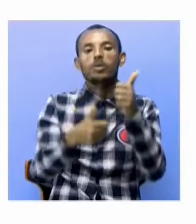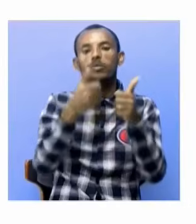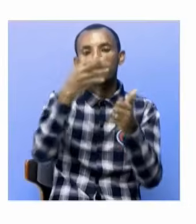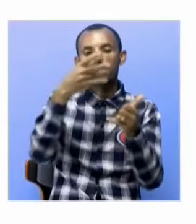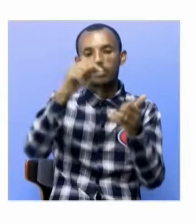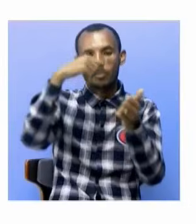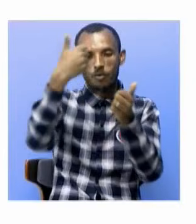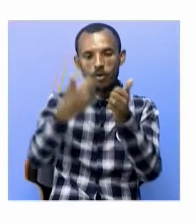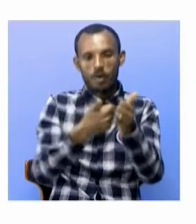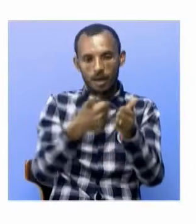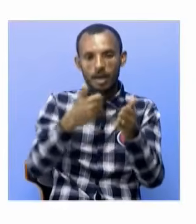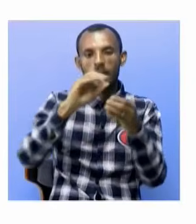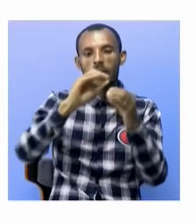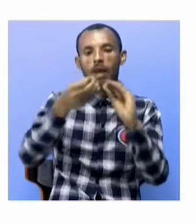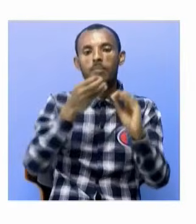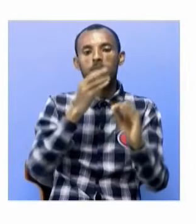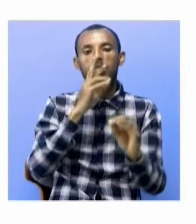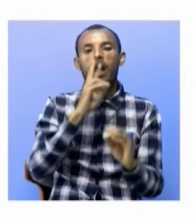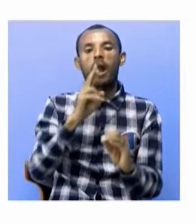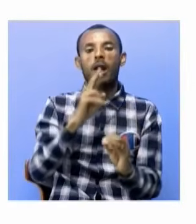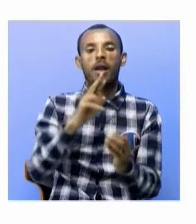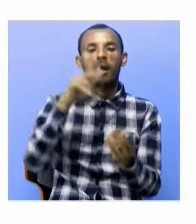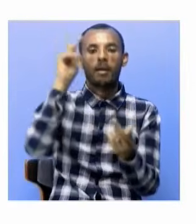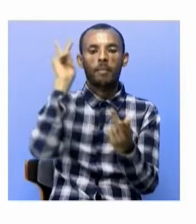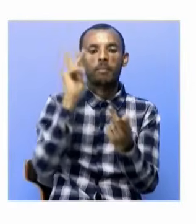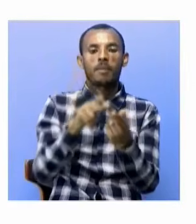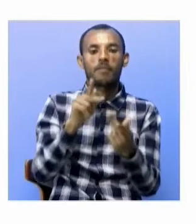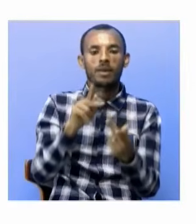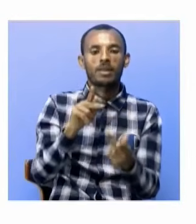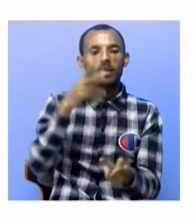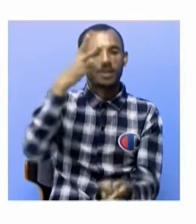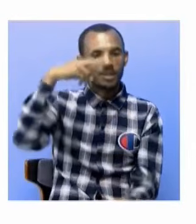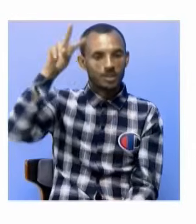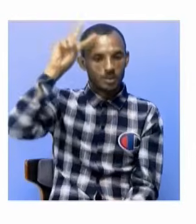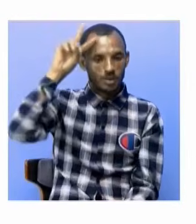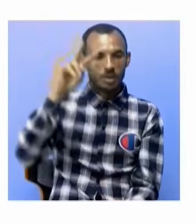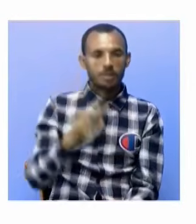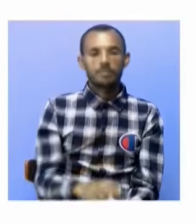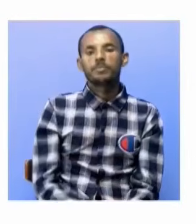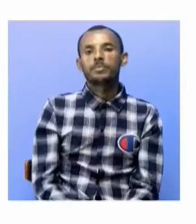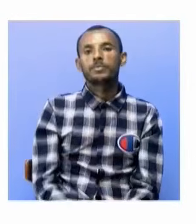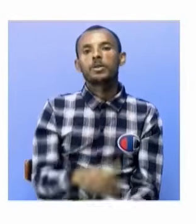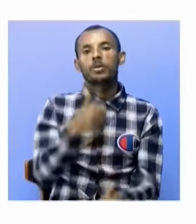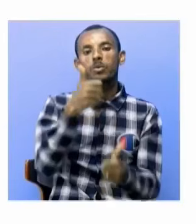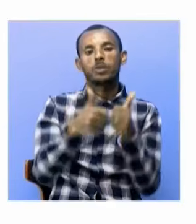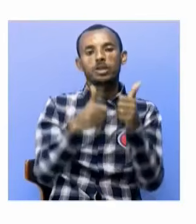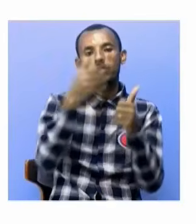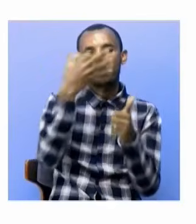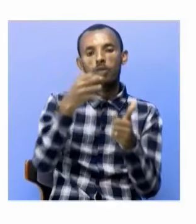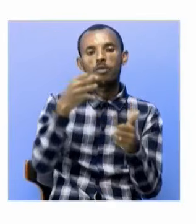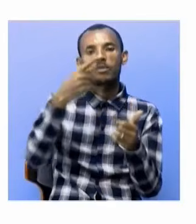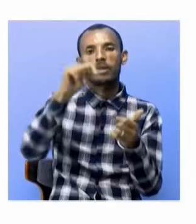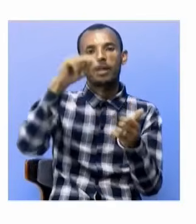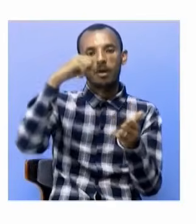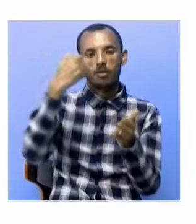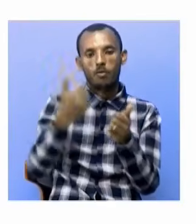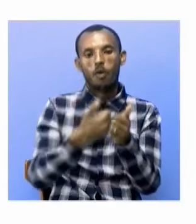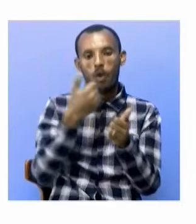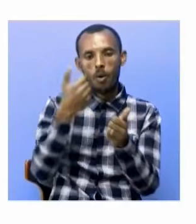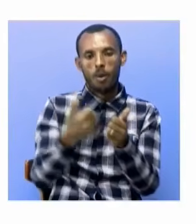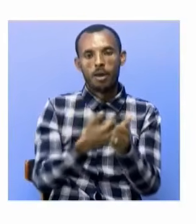following numbers are perfect squares? Which of the following